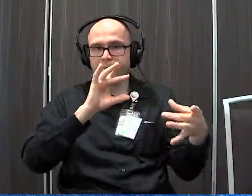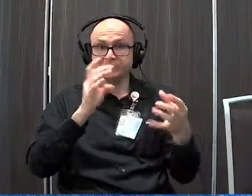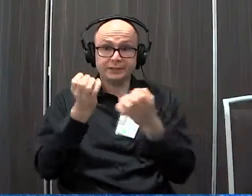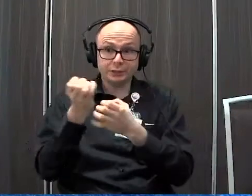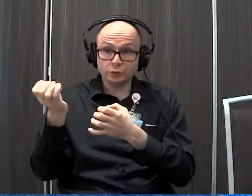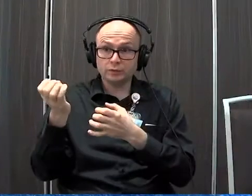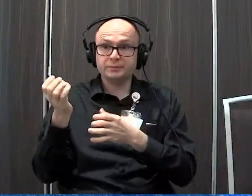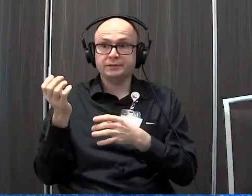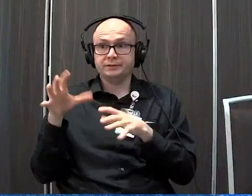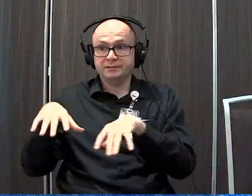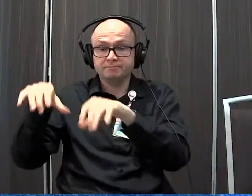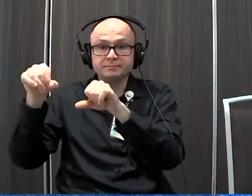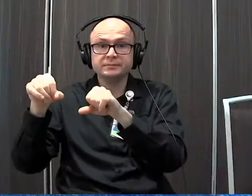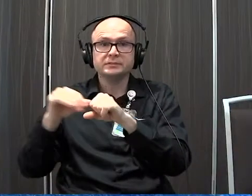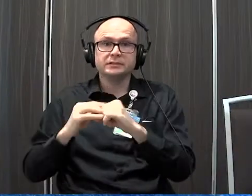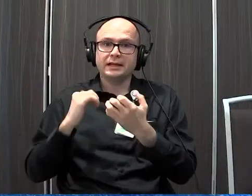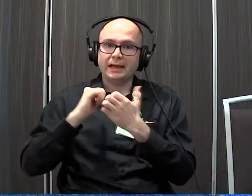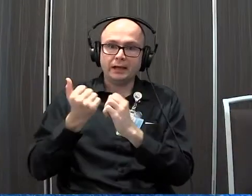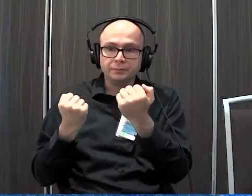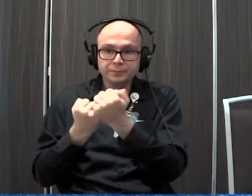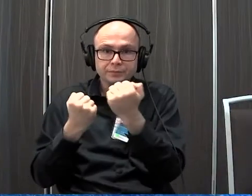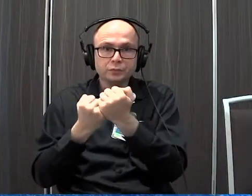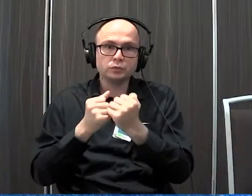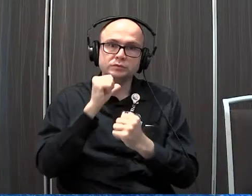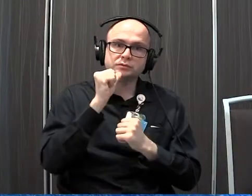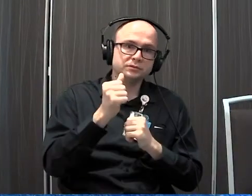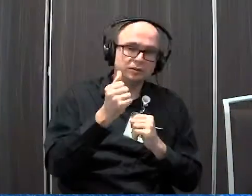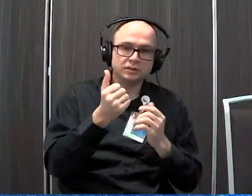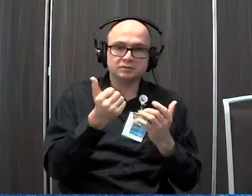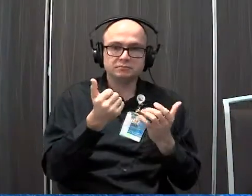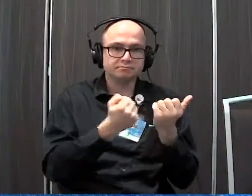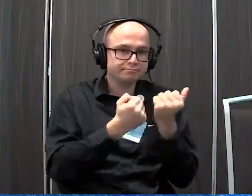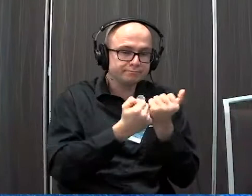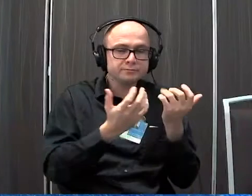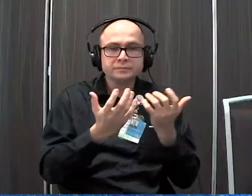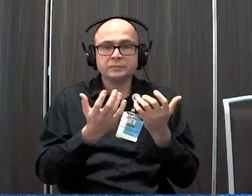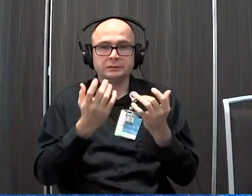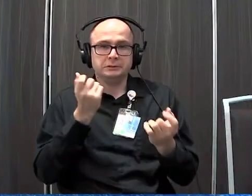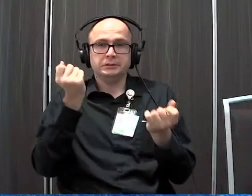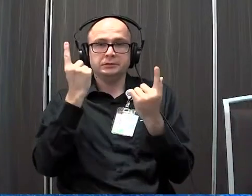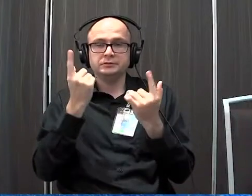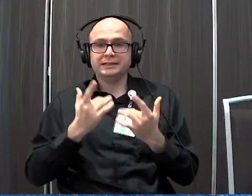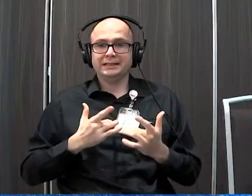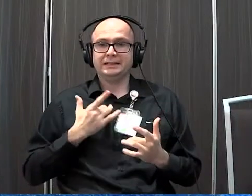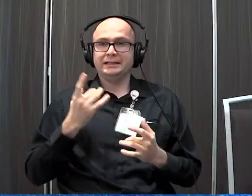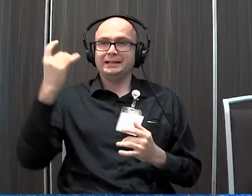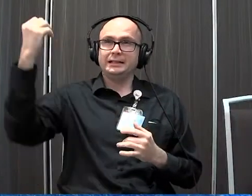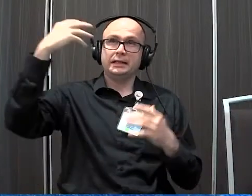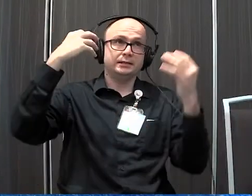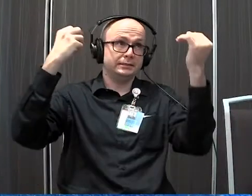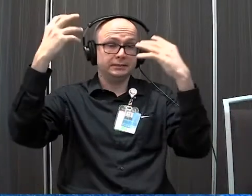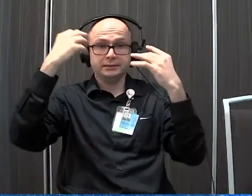child is using and what that does for the student and what it doesn't do for the student. Also understanding light sensitivity and the visual